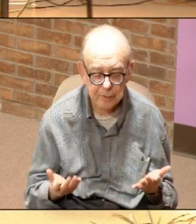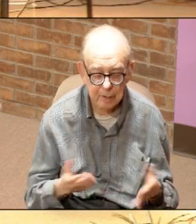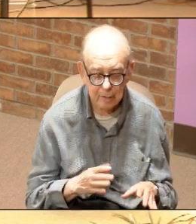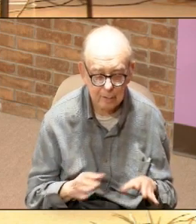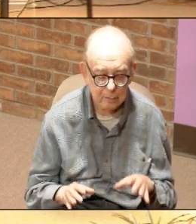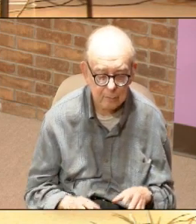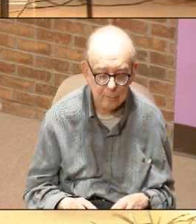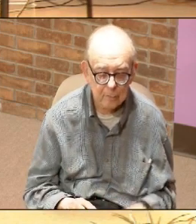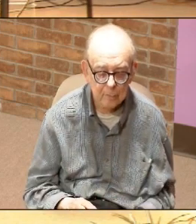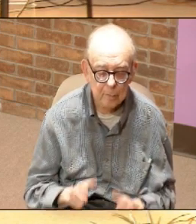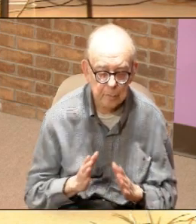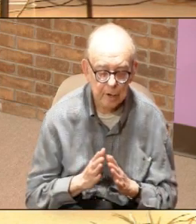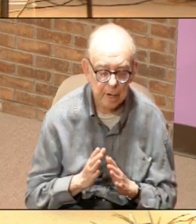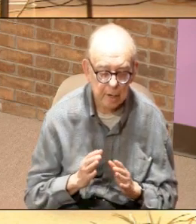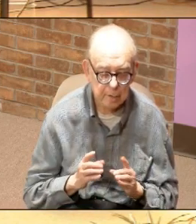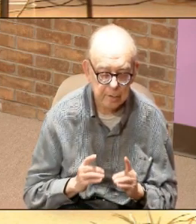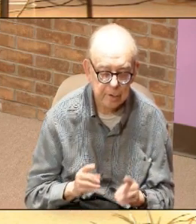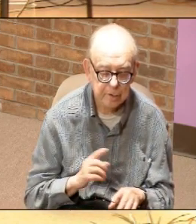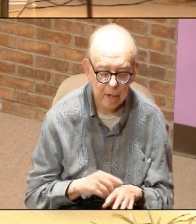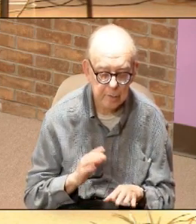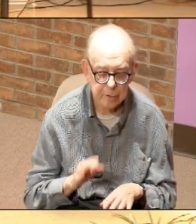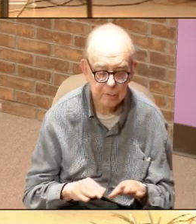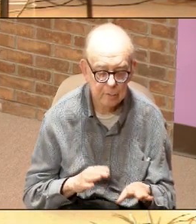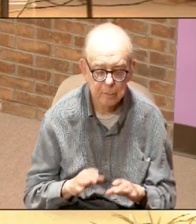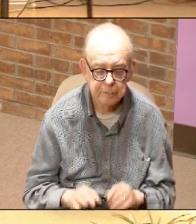while you're walking.